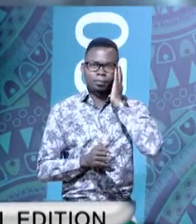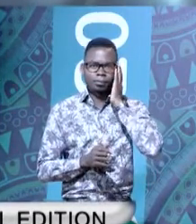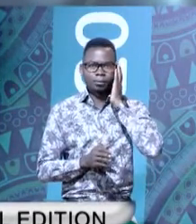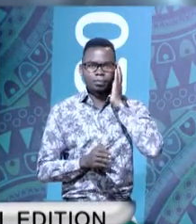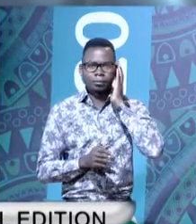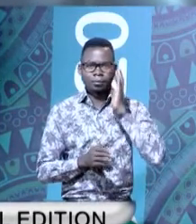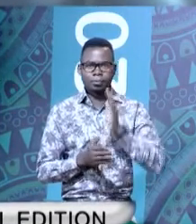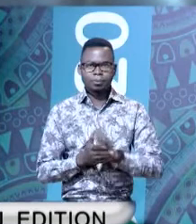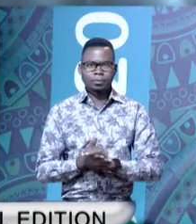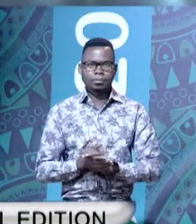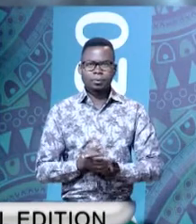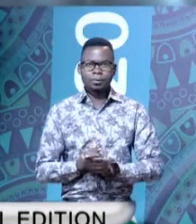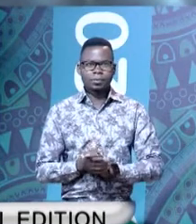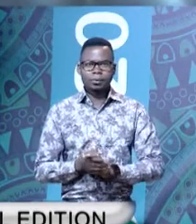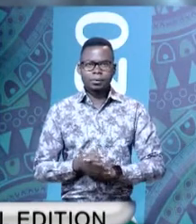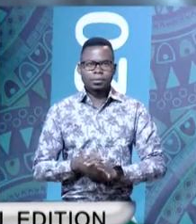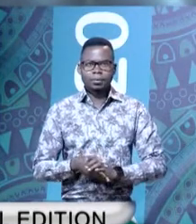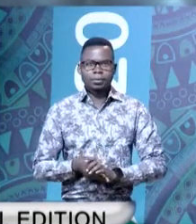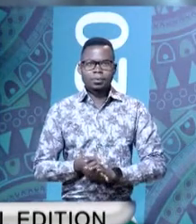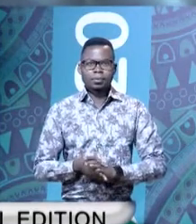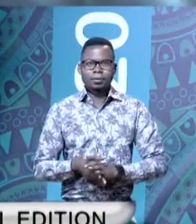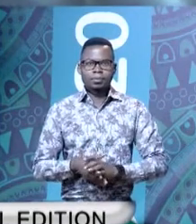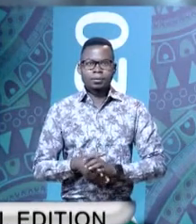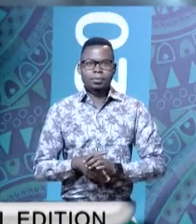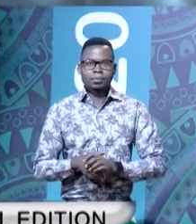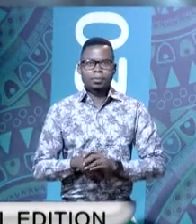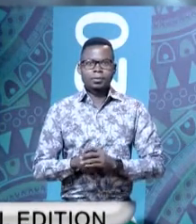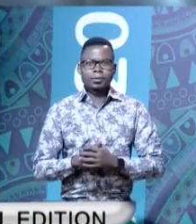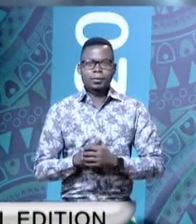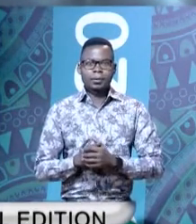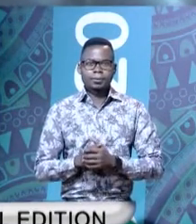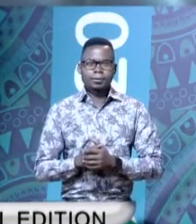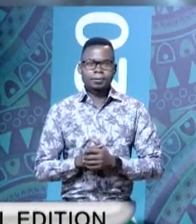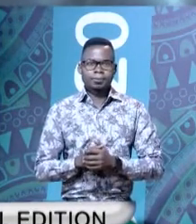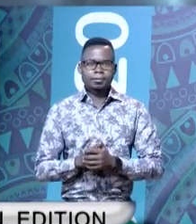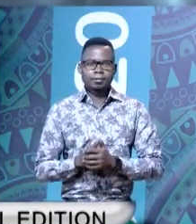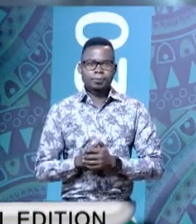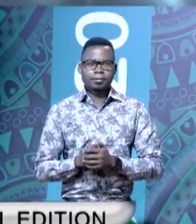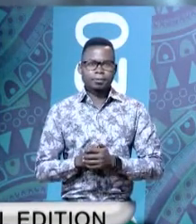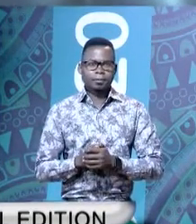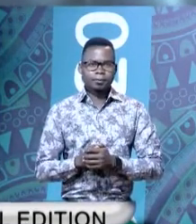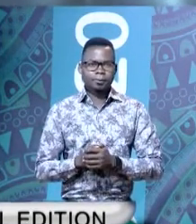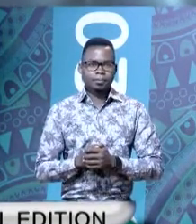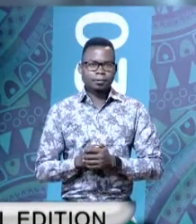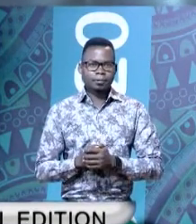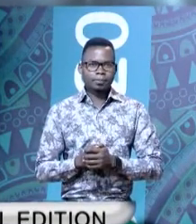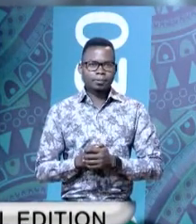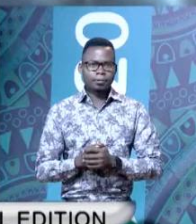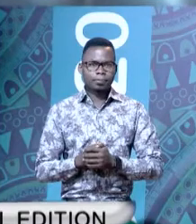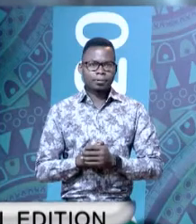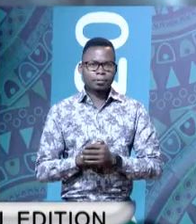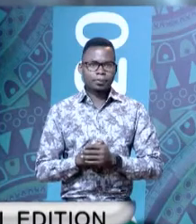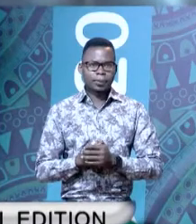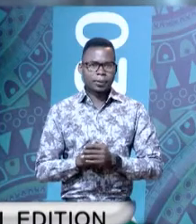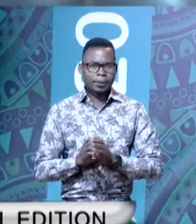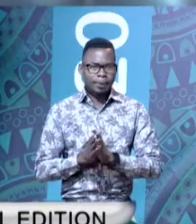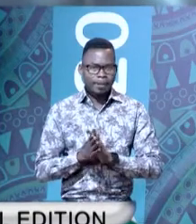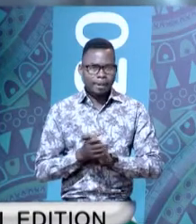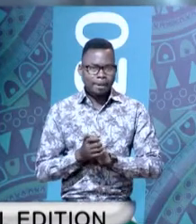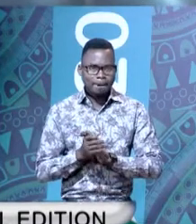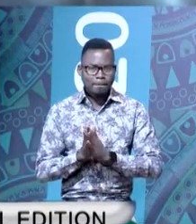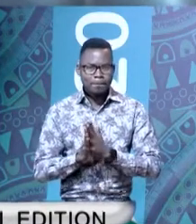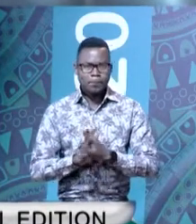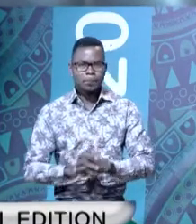to be budgeted, diverted and budgeted to fight this pandemic. So definitely it is an impact,